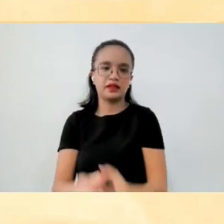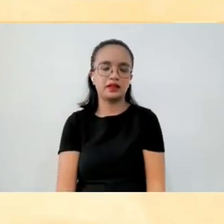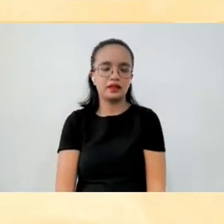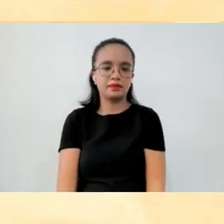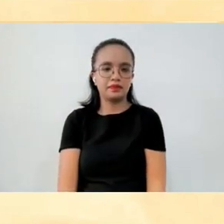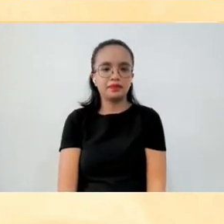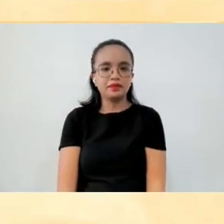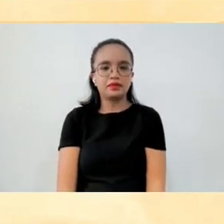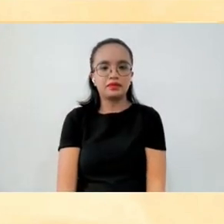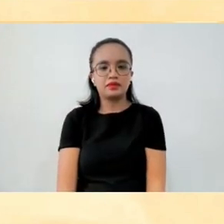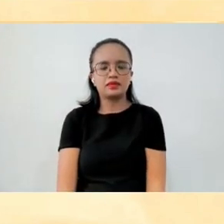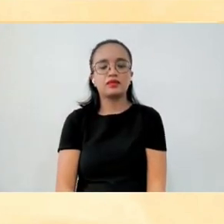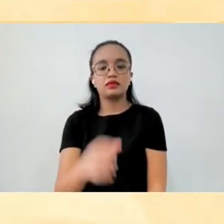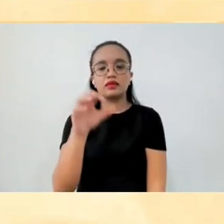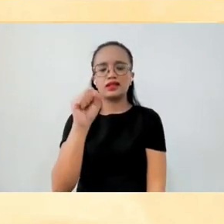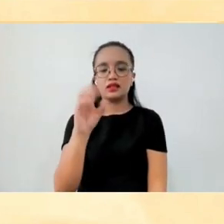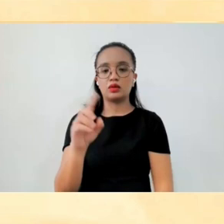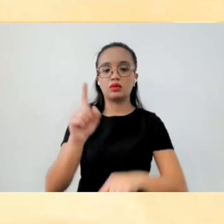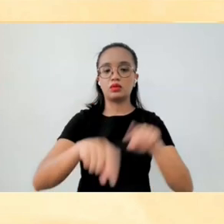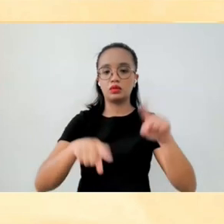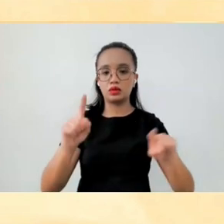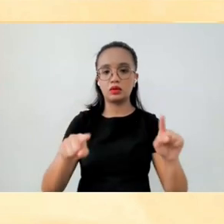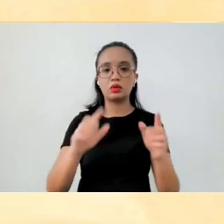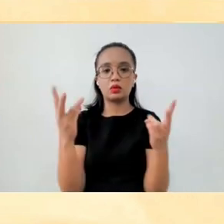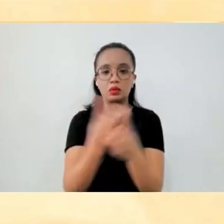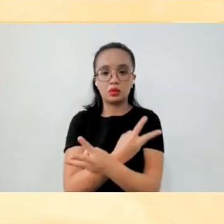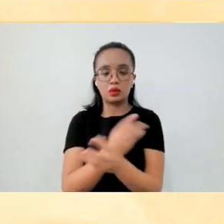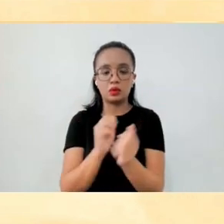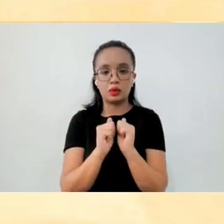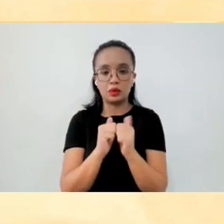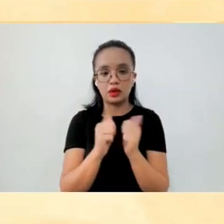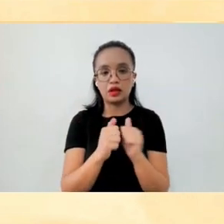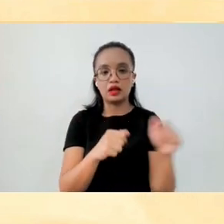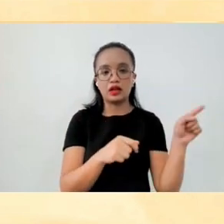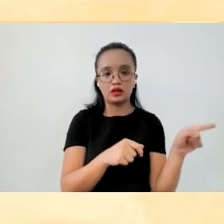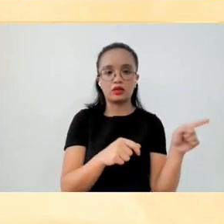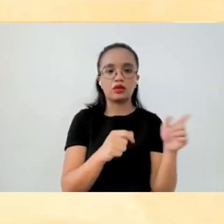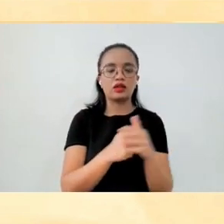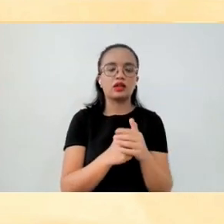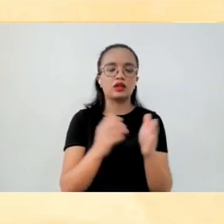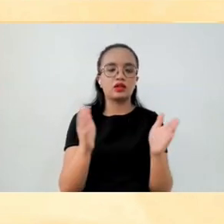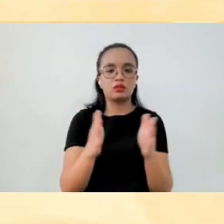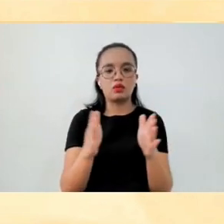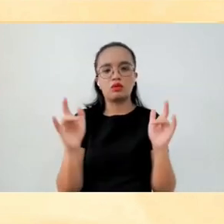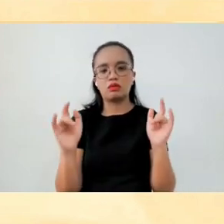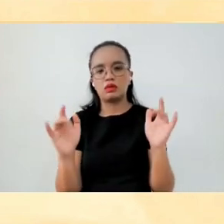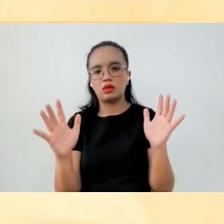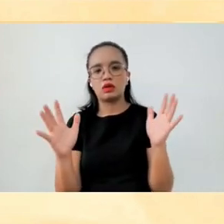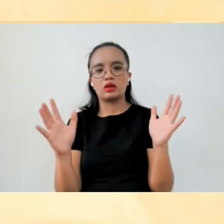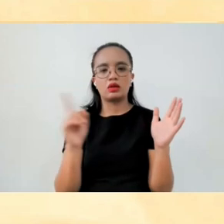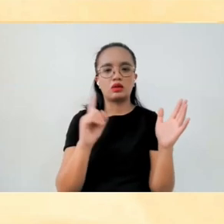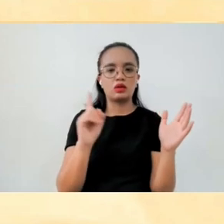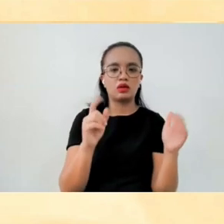So the dynamics are made worse by the proliferation of these small arms and light weapons, or what we call the